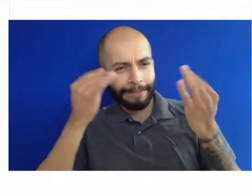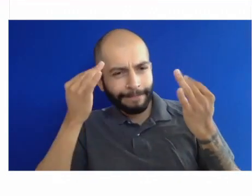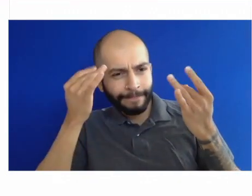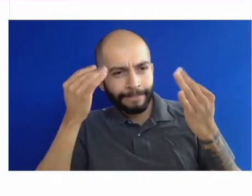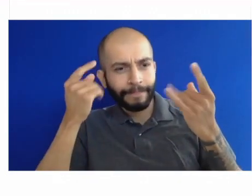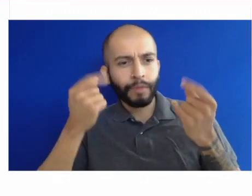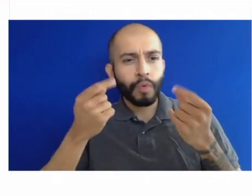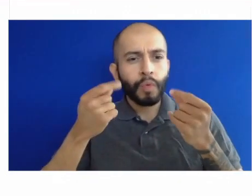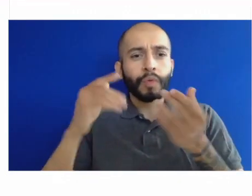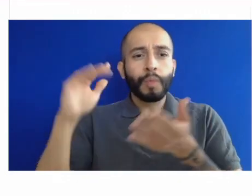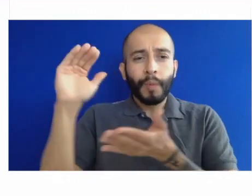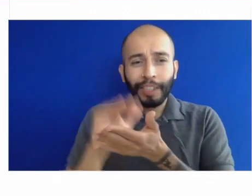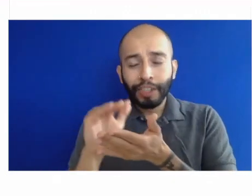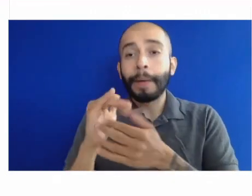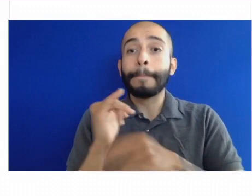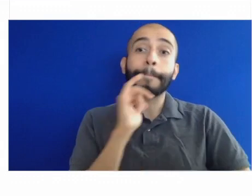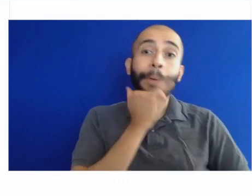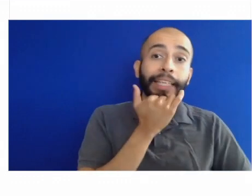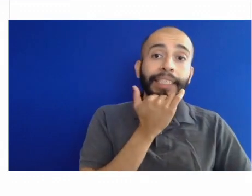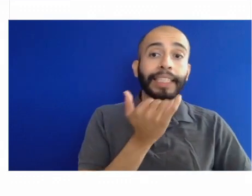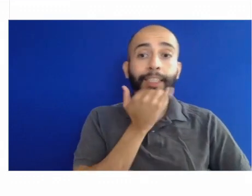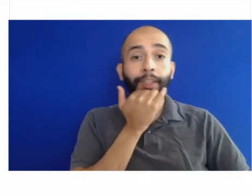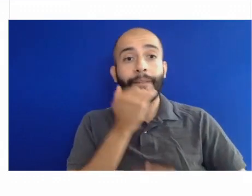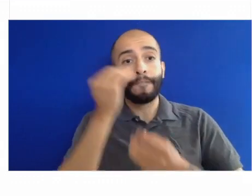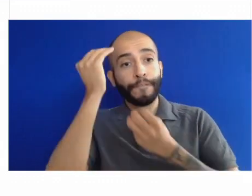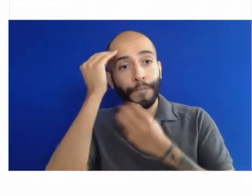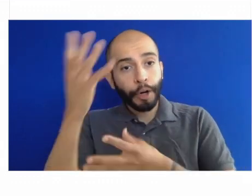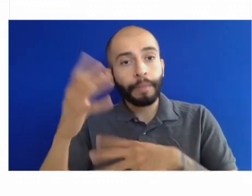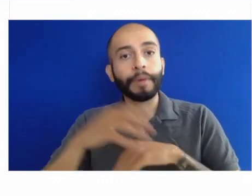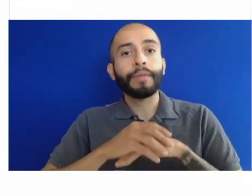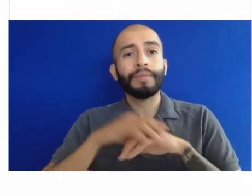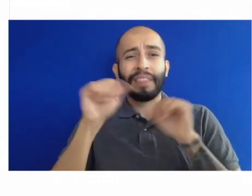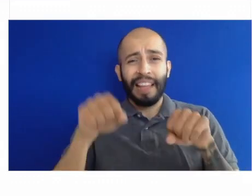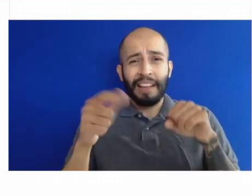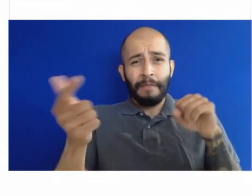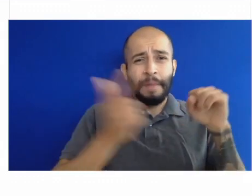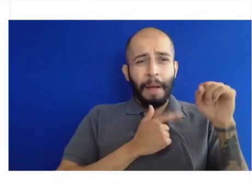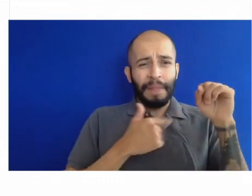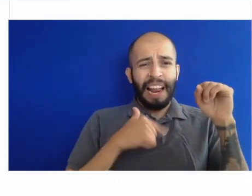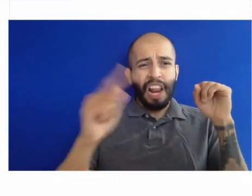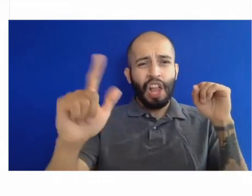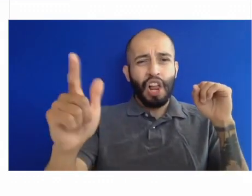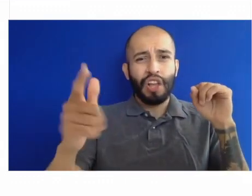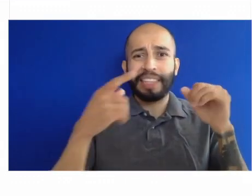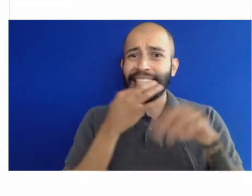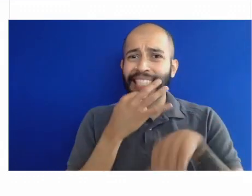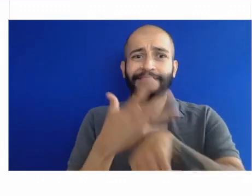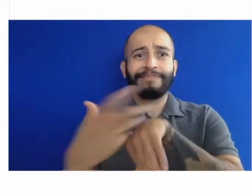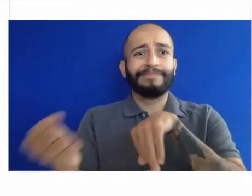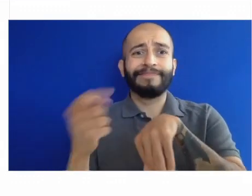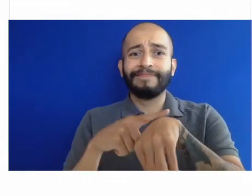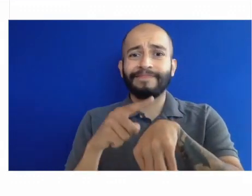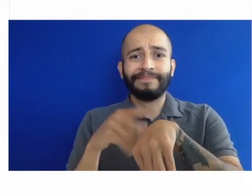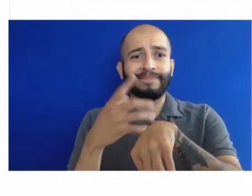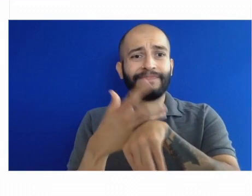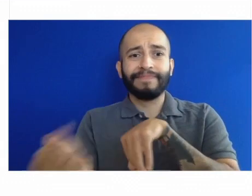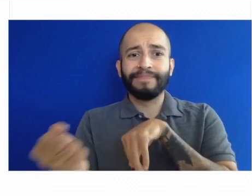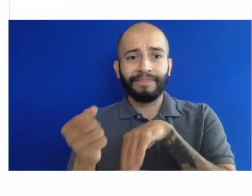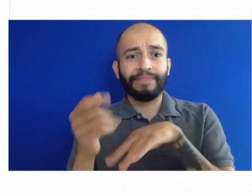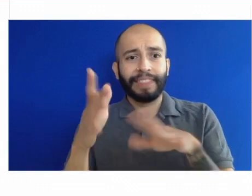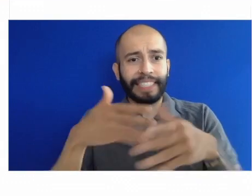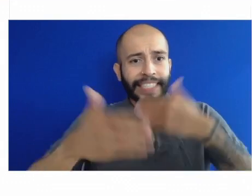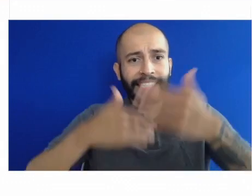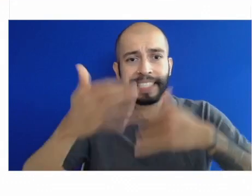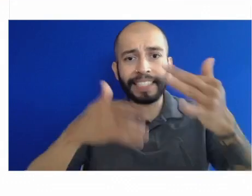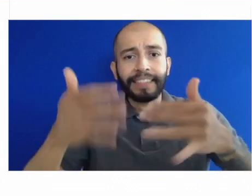Because again, I think we're running this road here of what is mis and disinformation. Let me give you two very different counterpoints